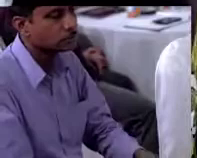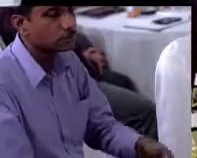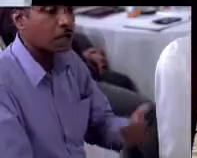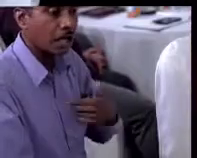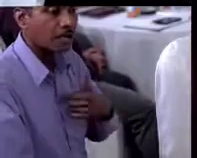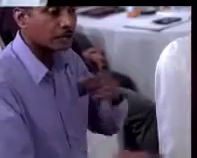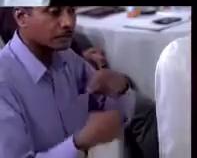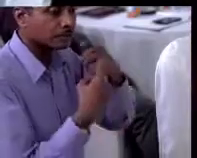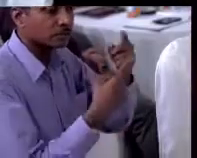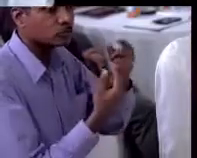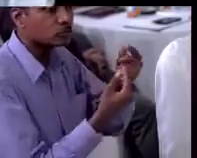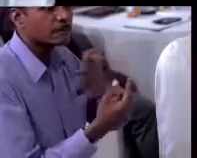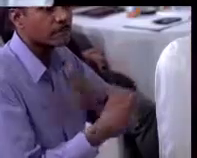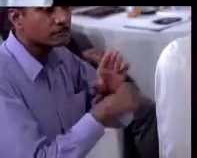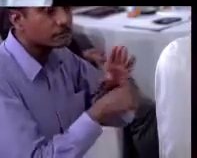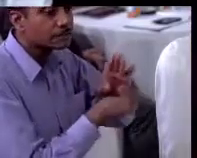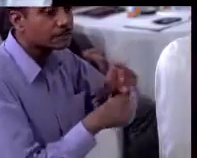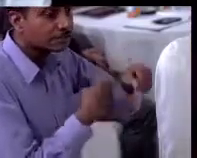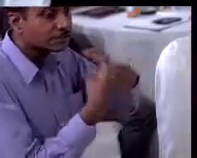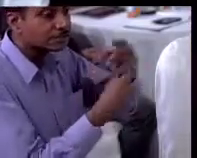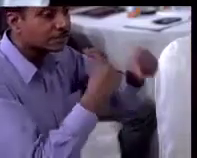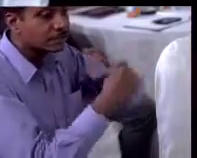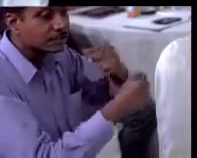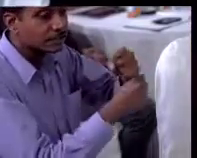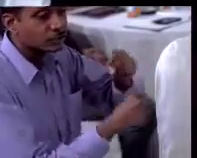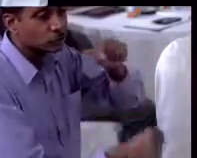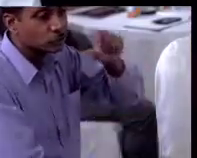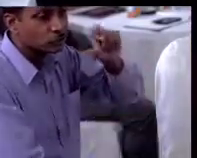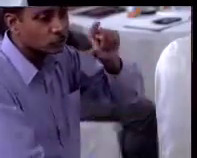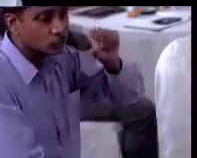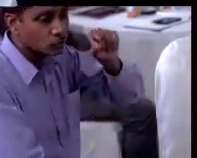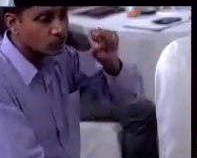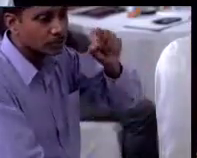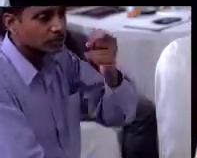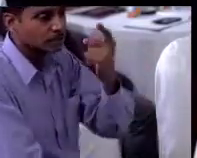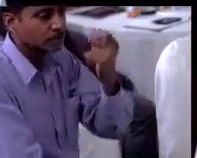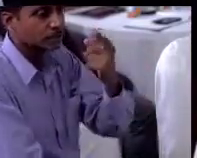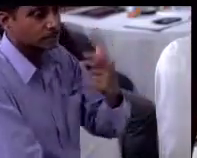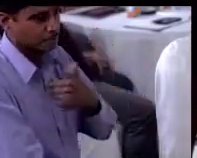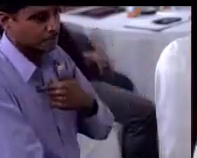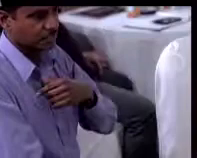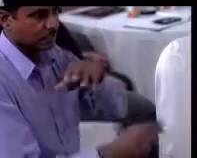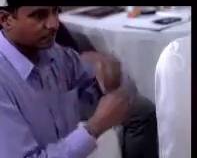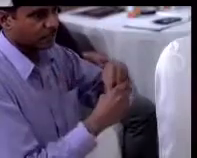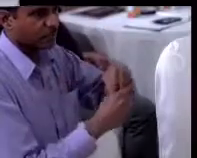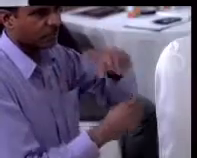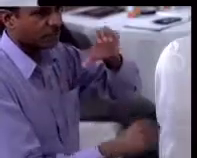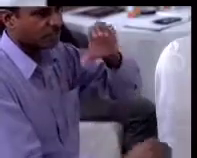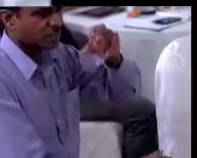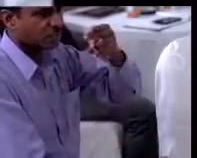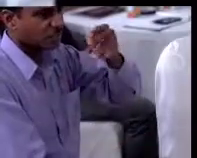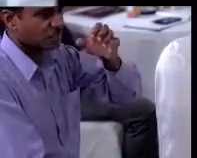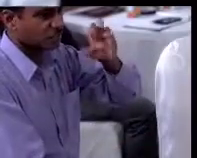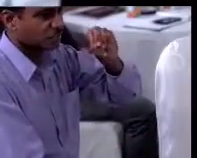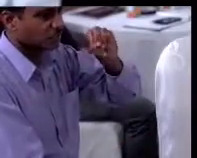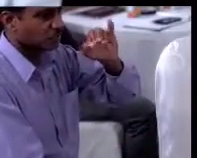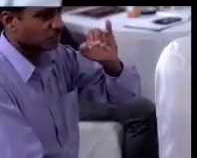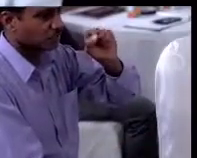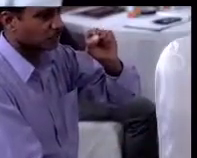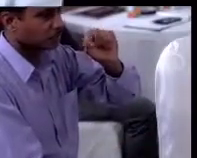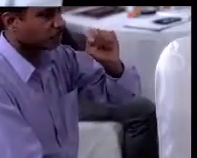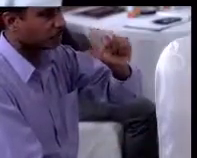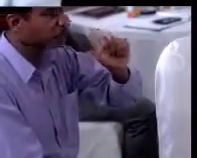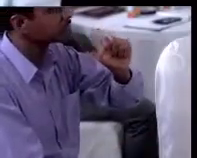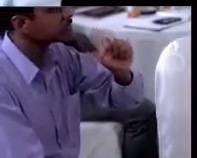all the time. In my personal experience, I've been doing my business in Trinidad since 2011.